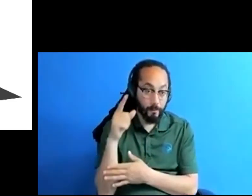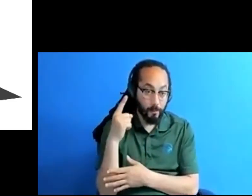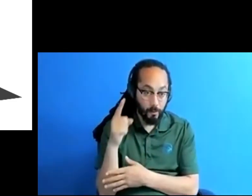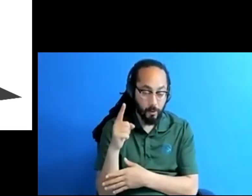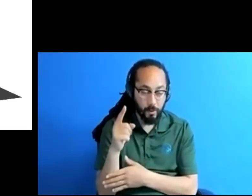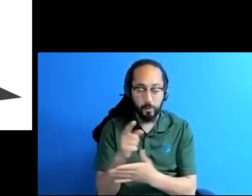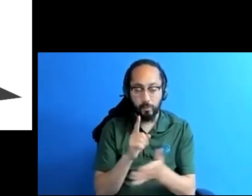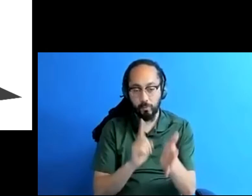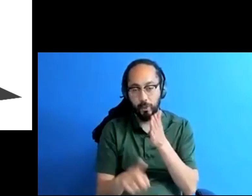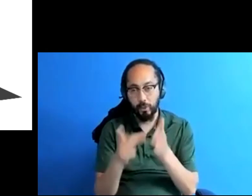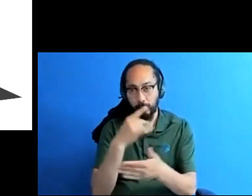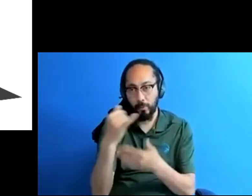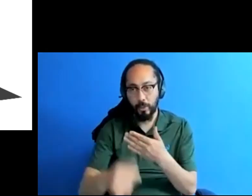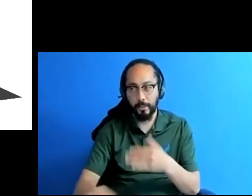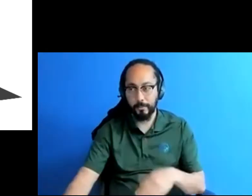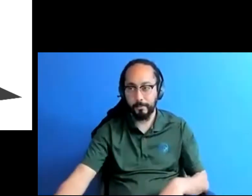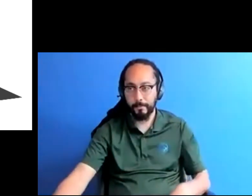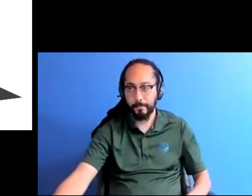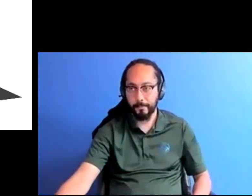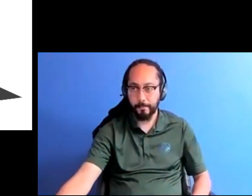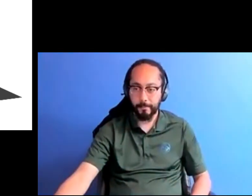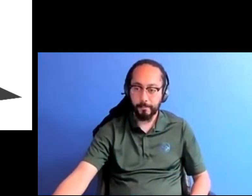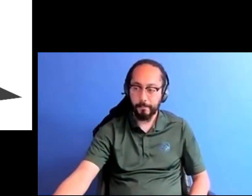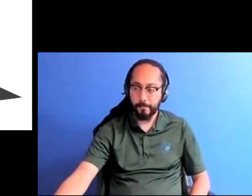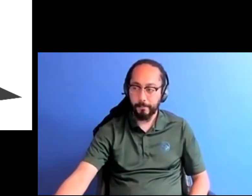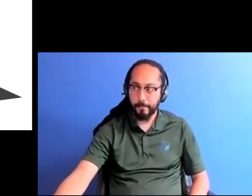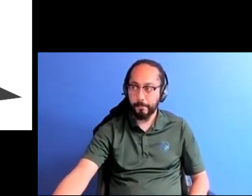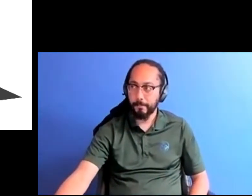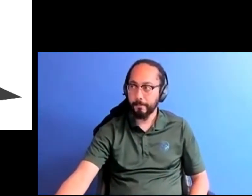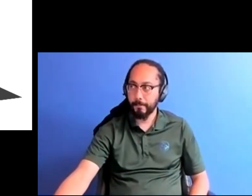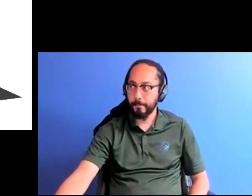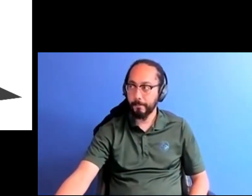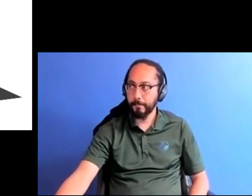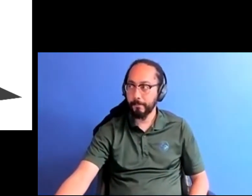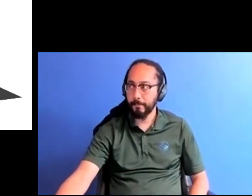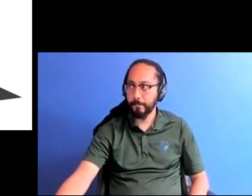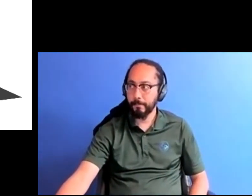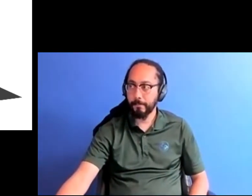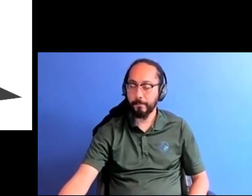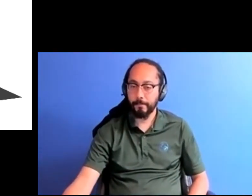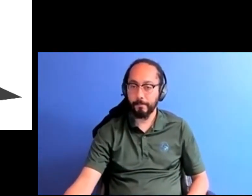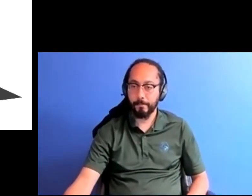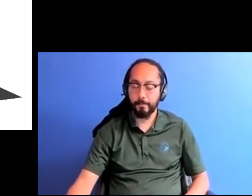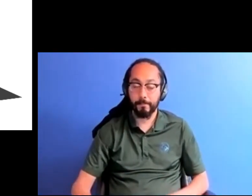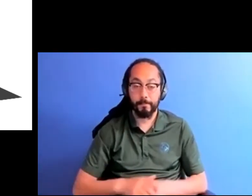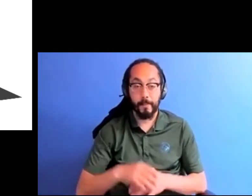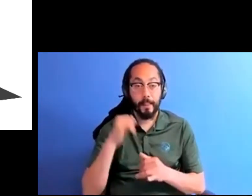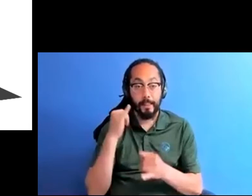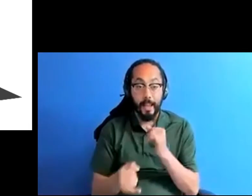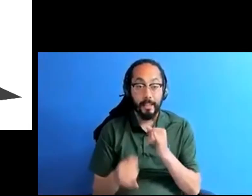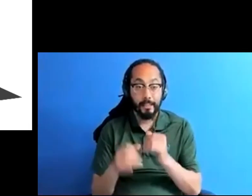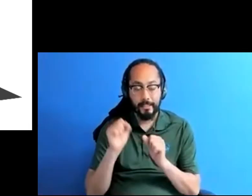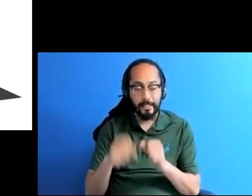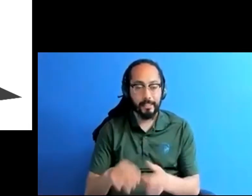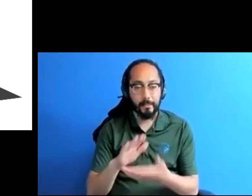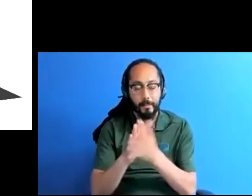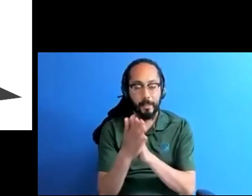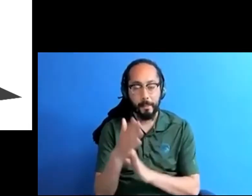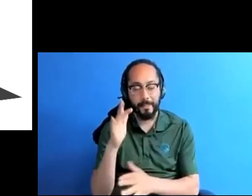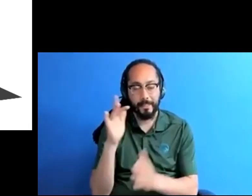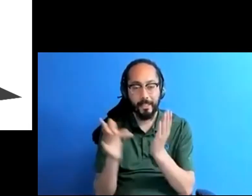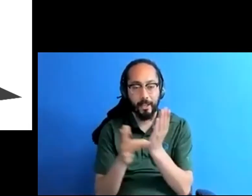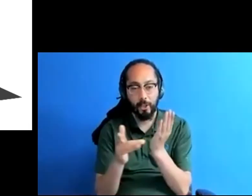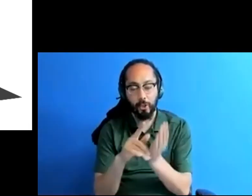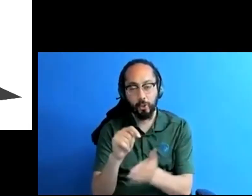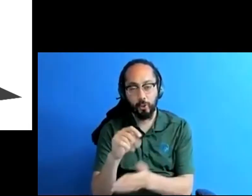research projects. And then the last thing is, can we then turn this into a technology trust? And can we build an